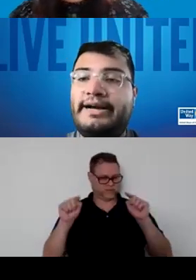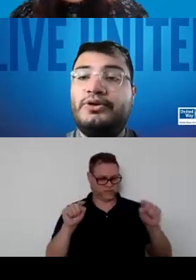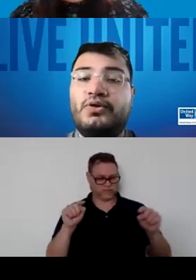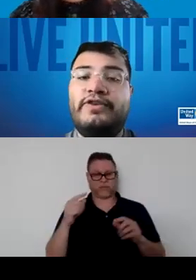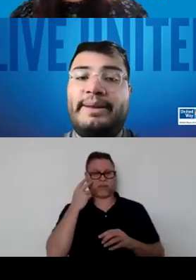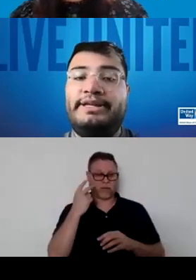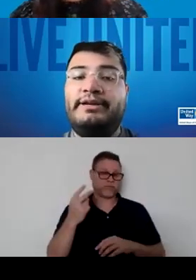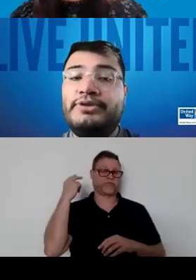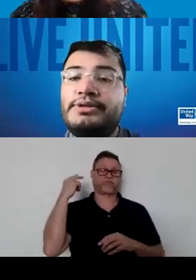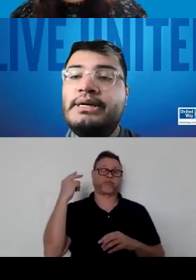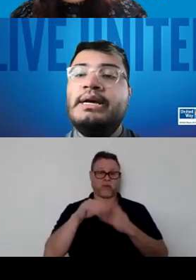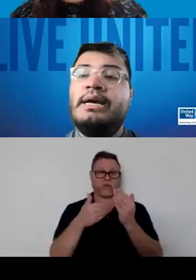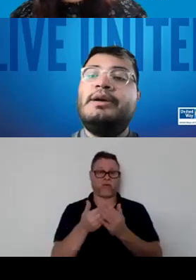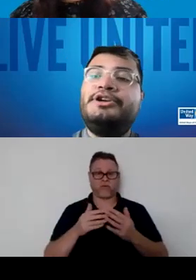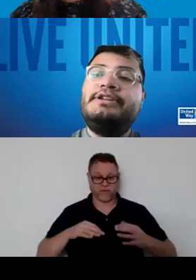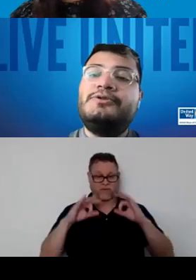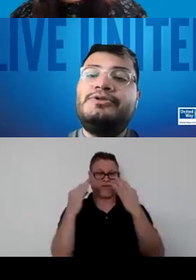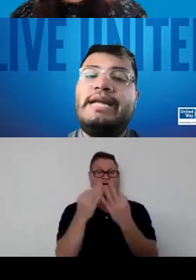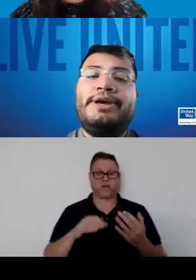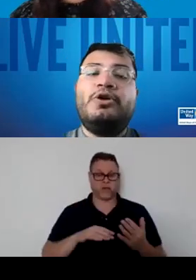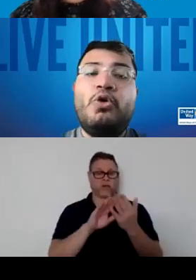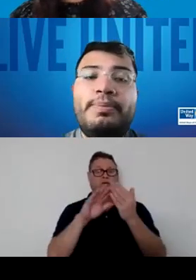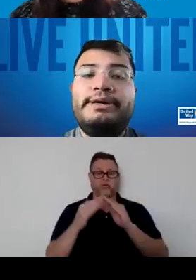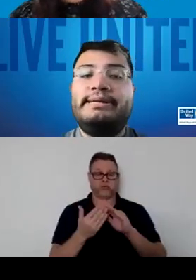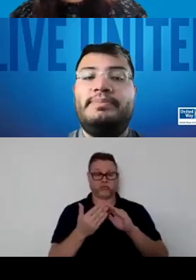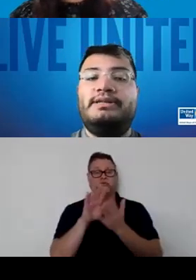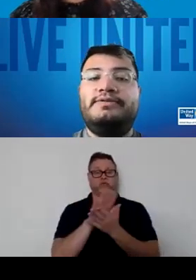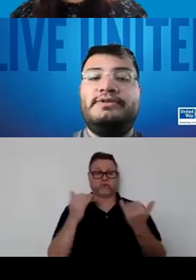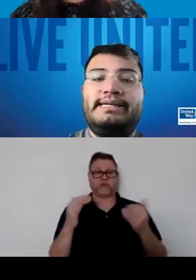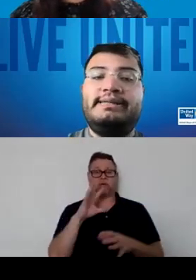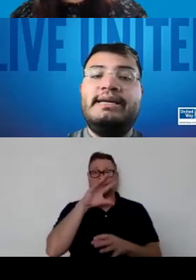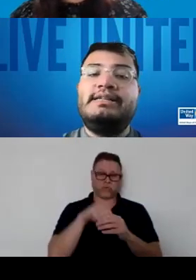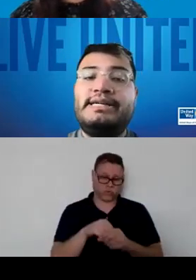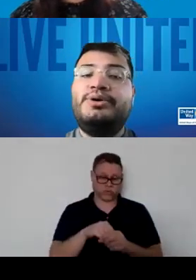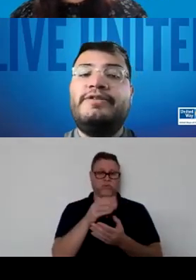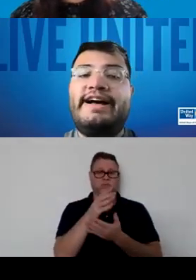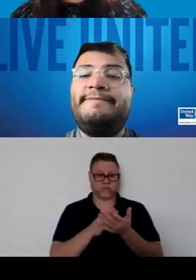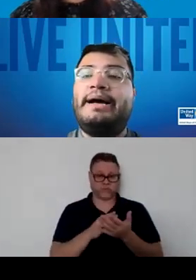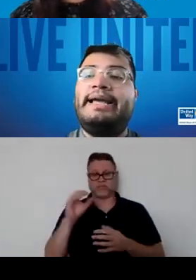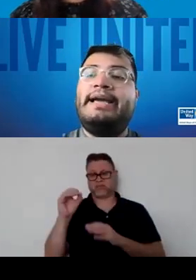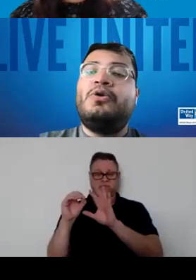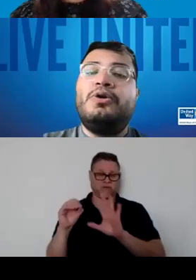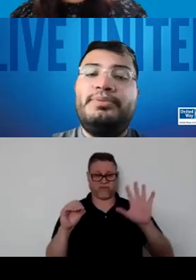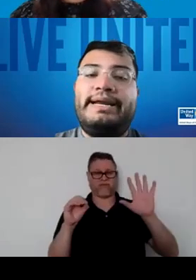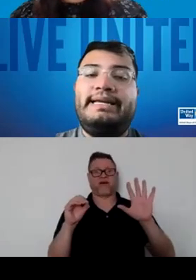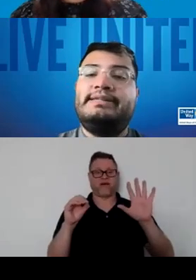whole child, whole family approach, community schools now incorporates elements for kids 0 to 5 by incorporating these